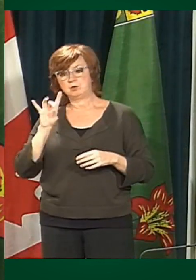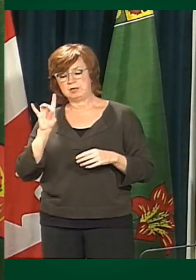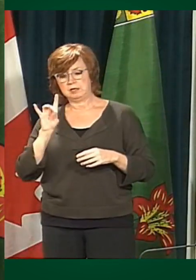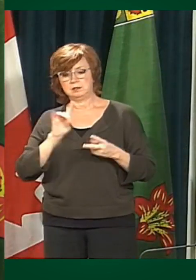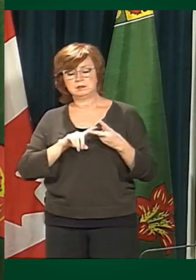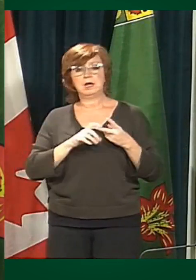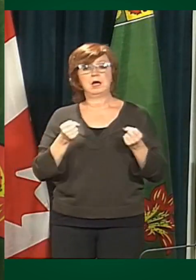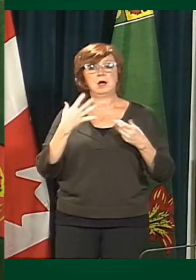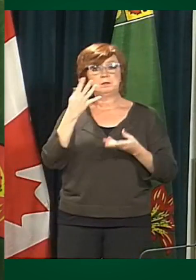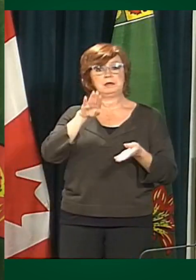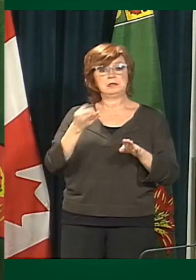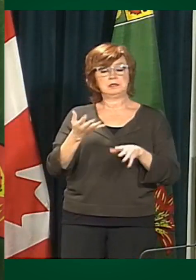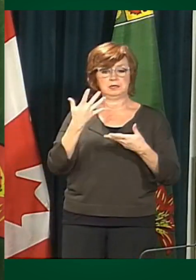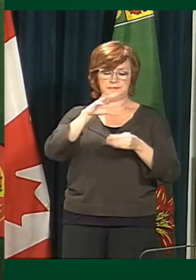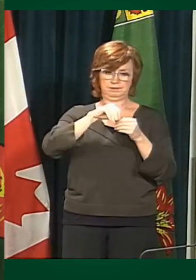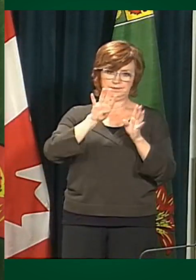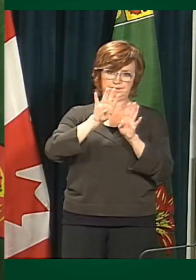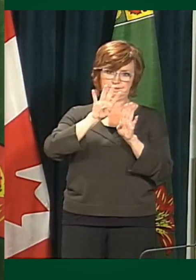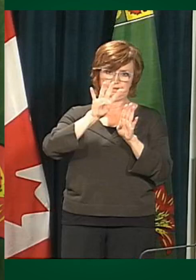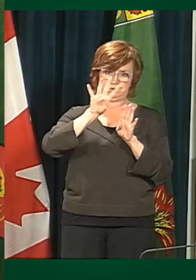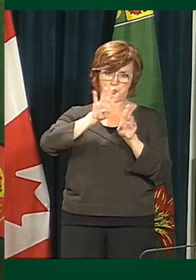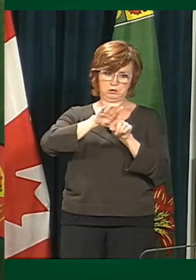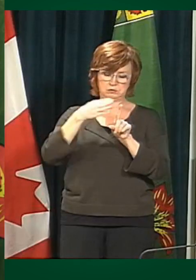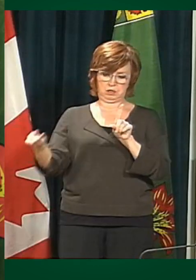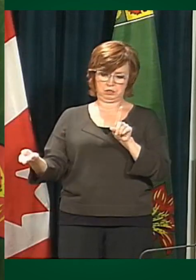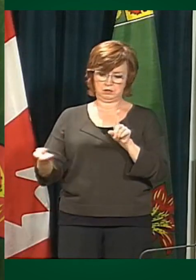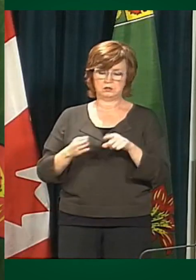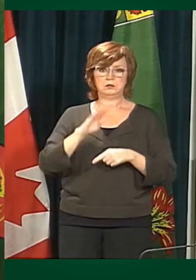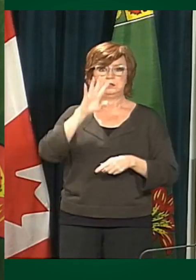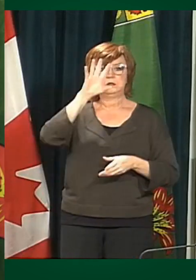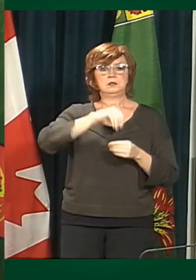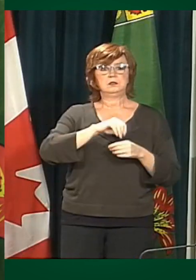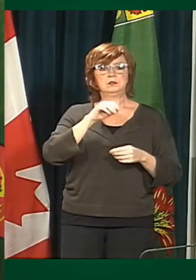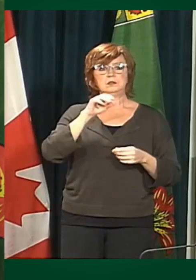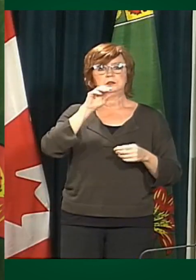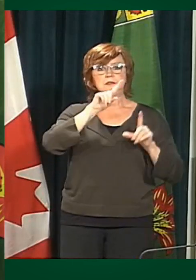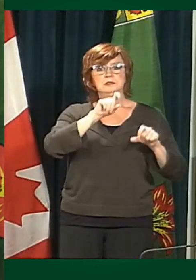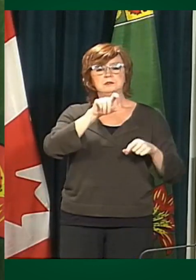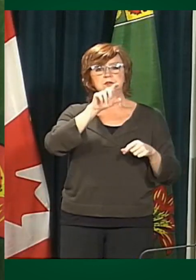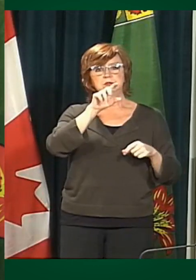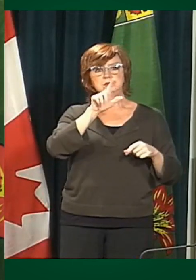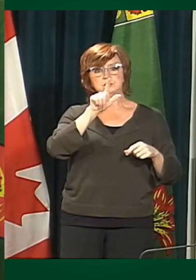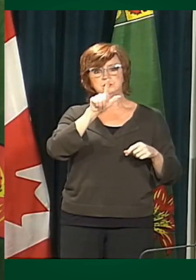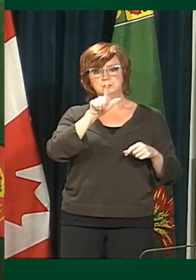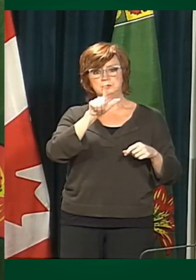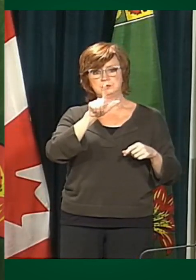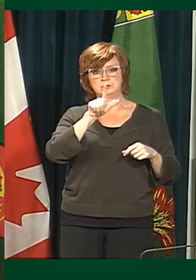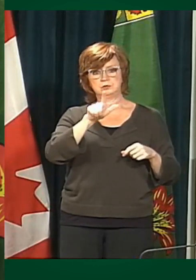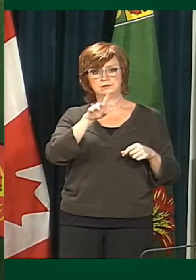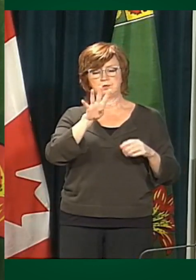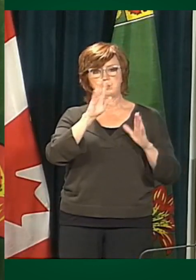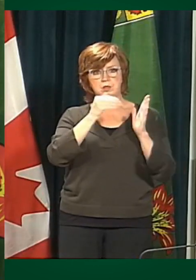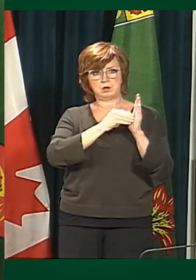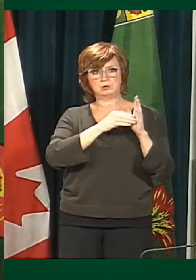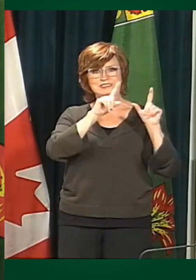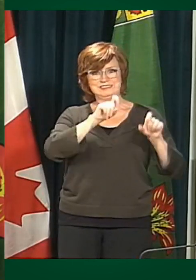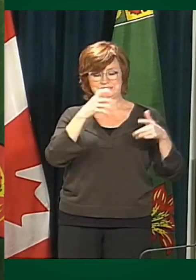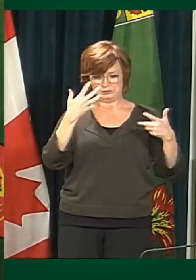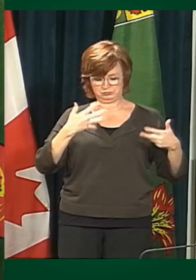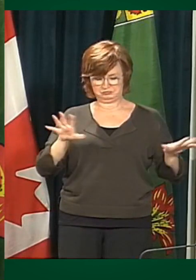And 24,402 COVID-19 tests have been performed, so our testing numbers continue to be high.